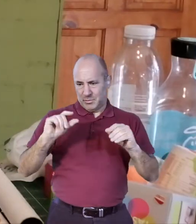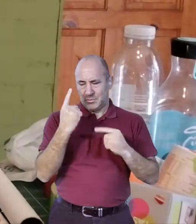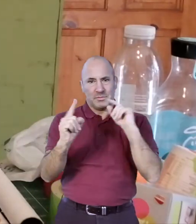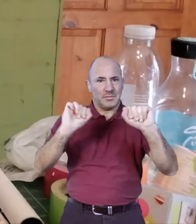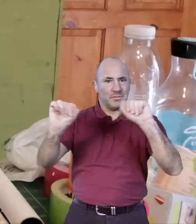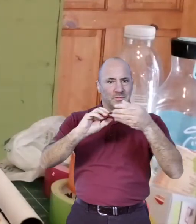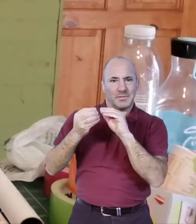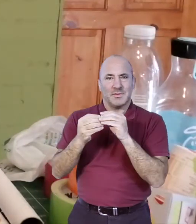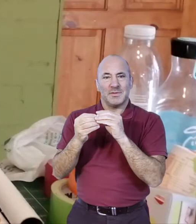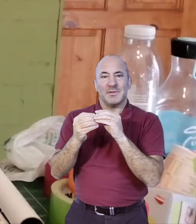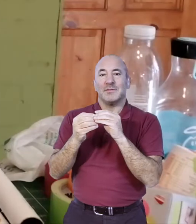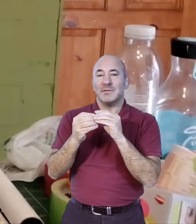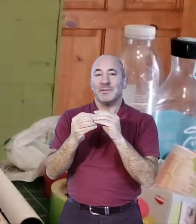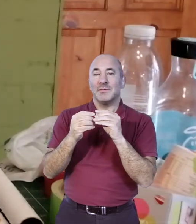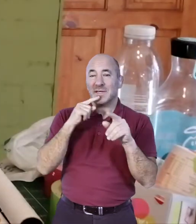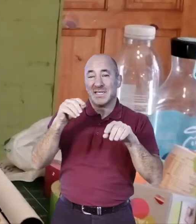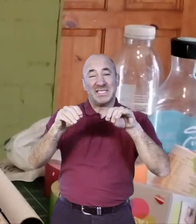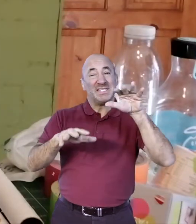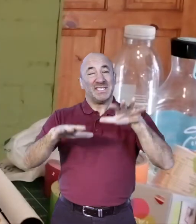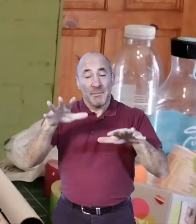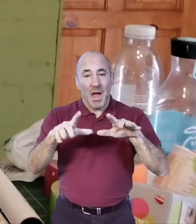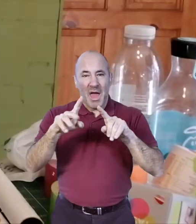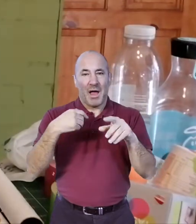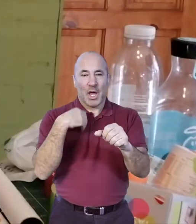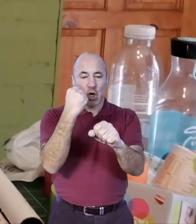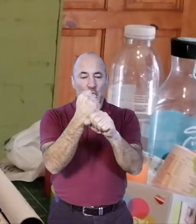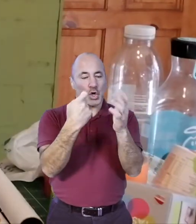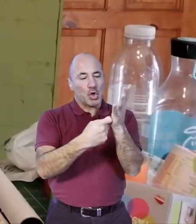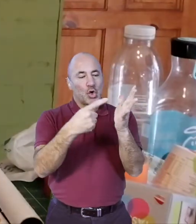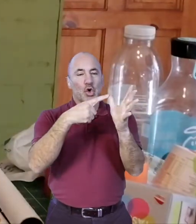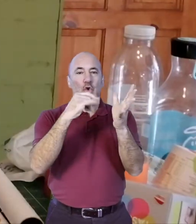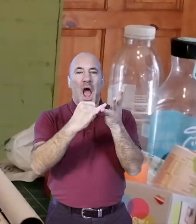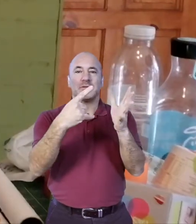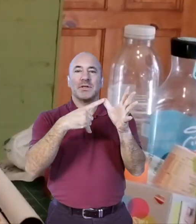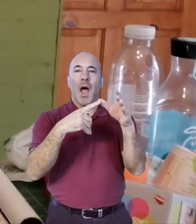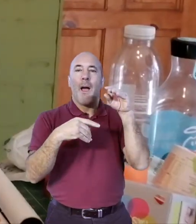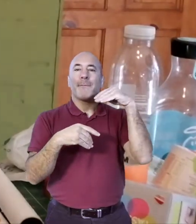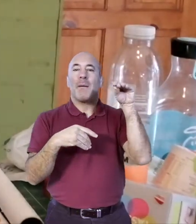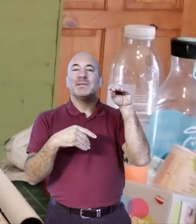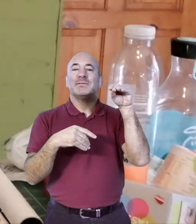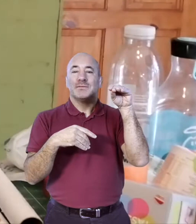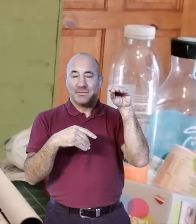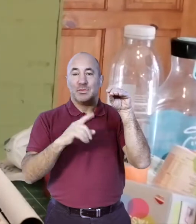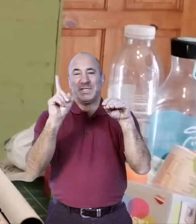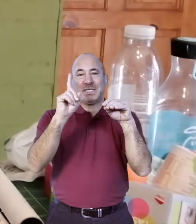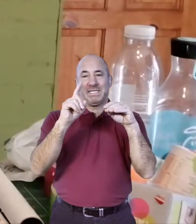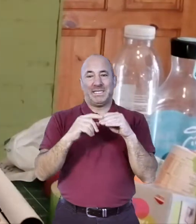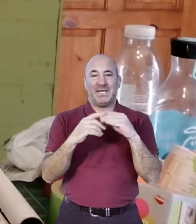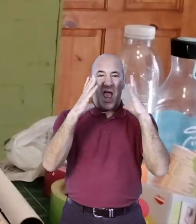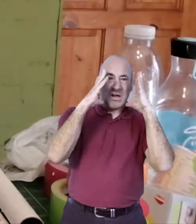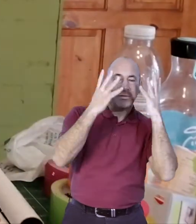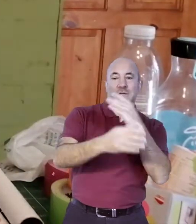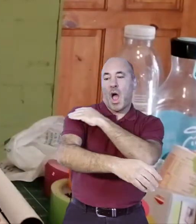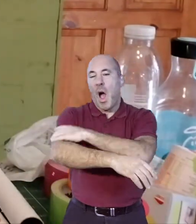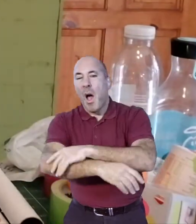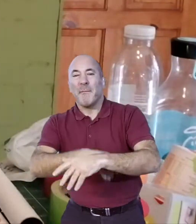of the puppet, because this will work similar to how the grassa